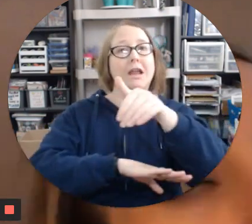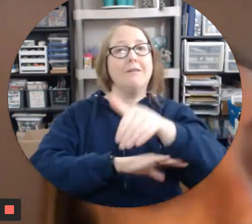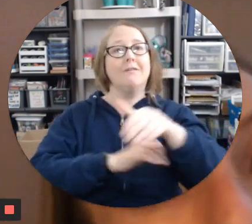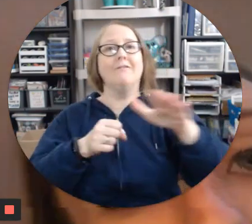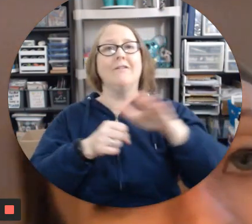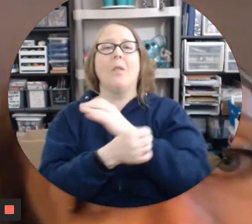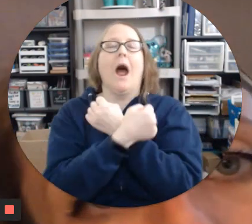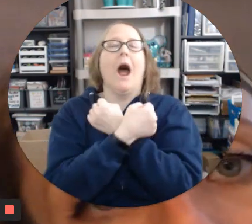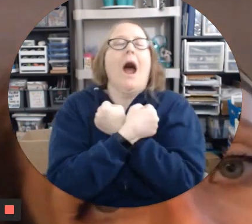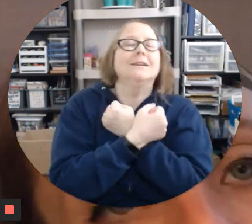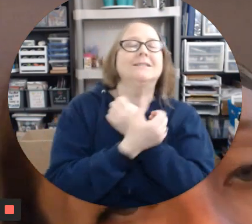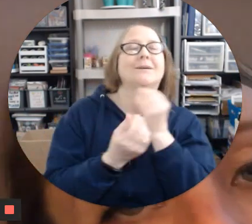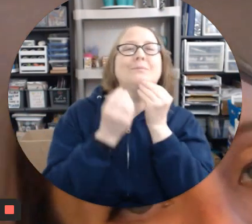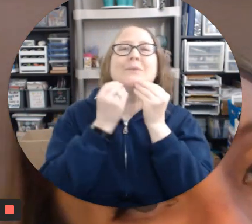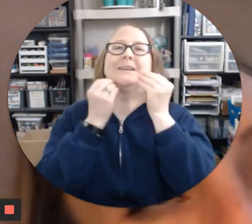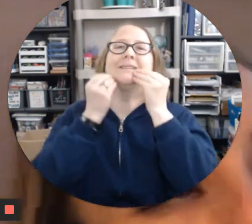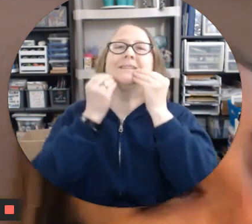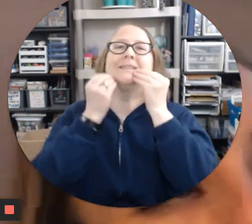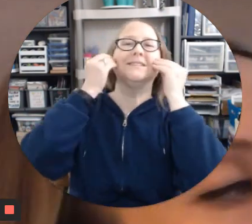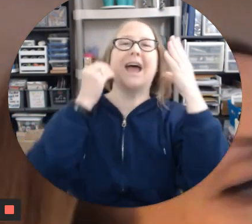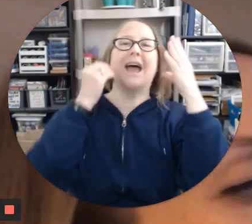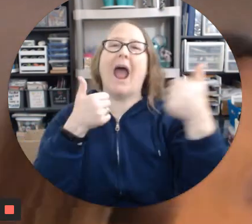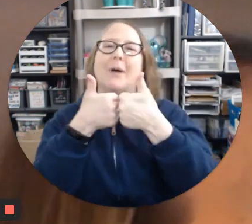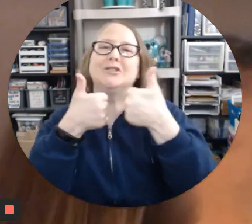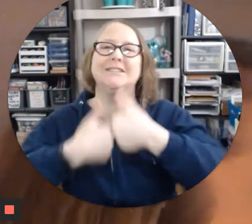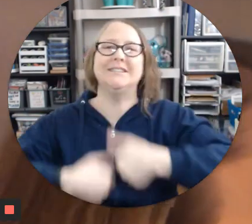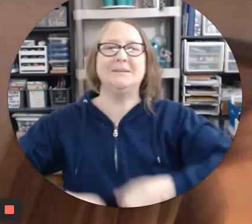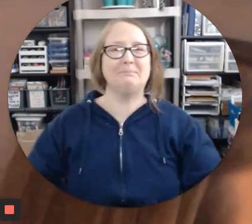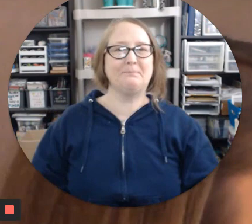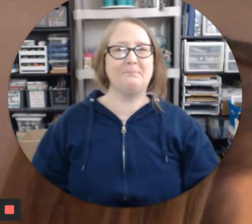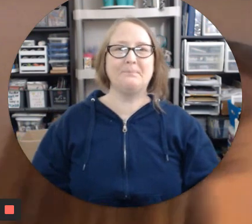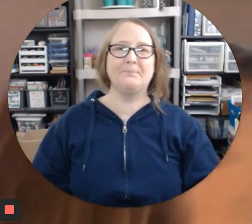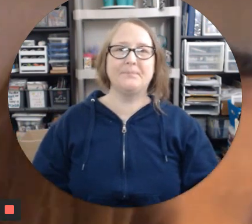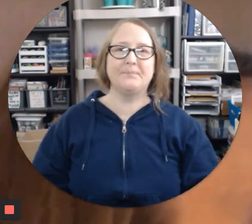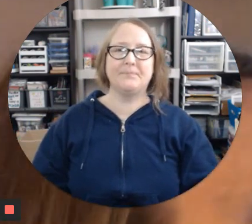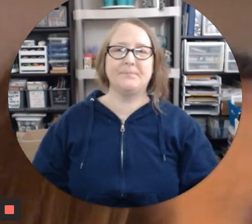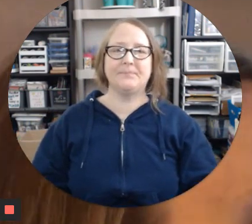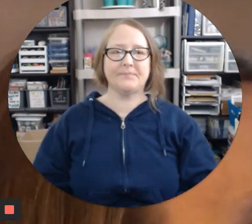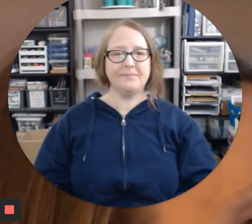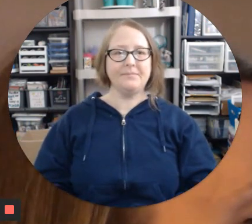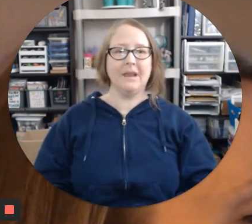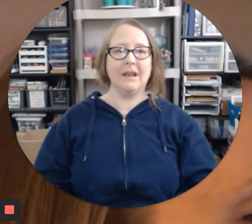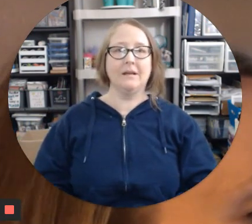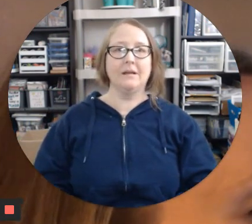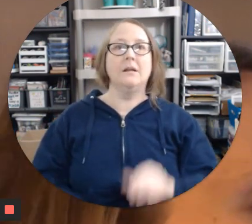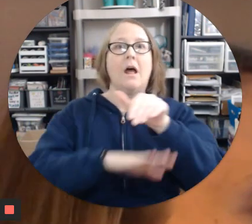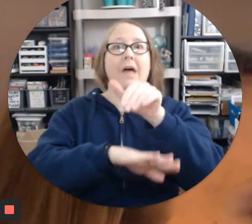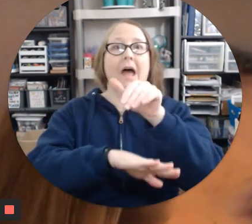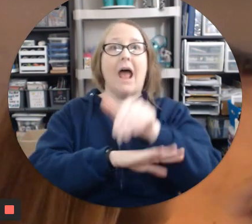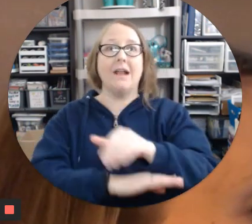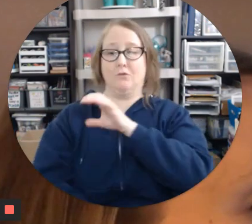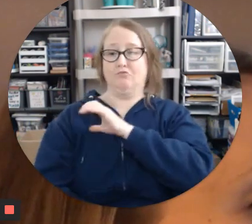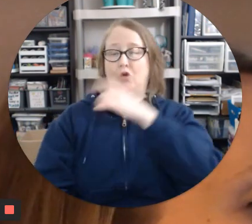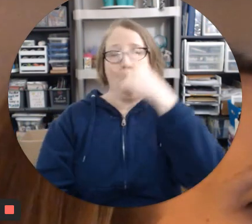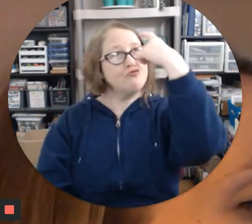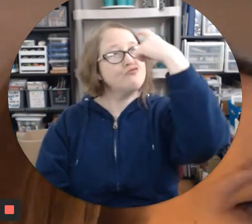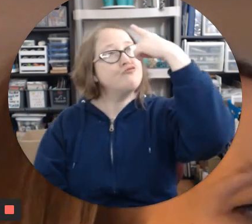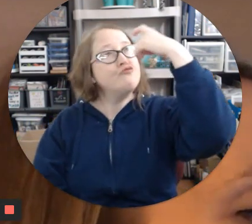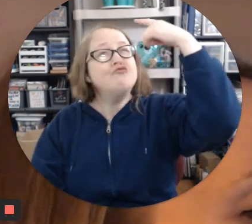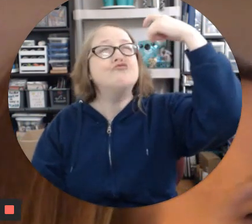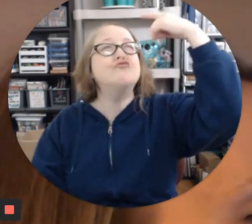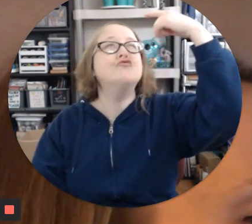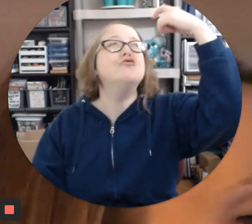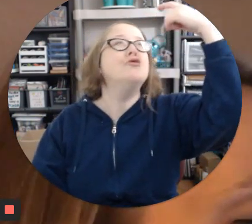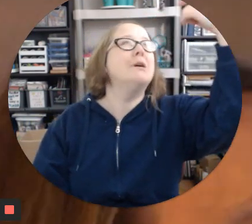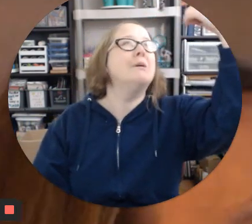and kisses and parcheesi. That night, Chrysanthemum dreamt that she